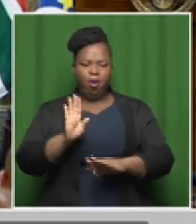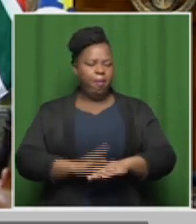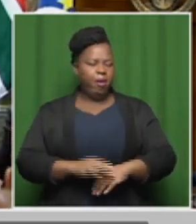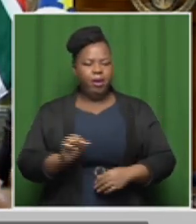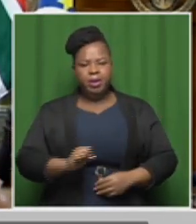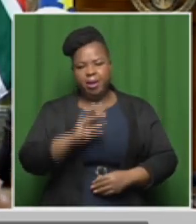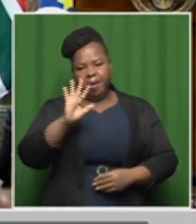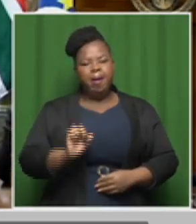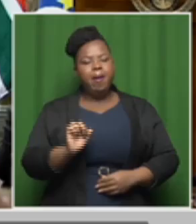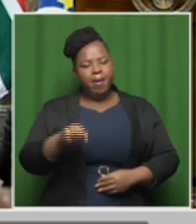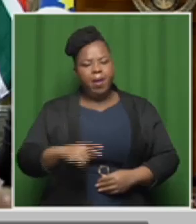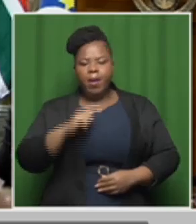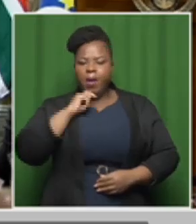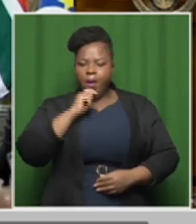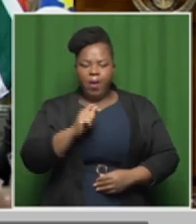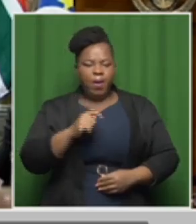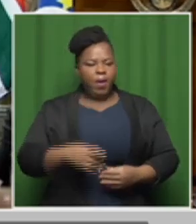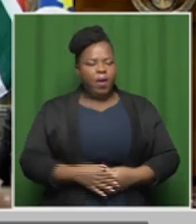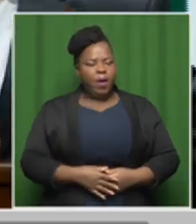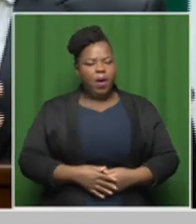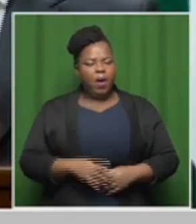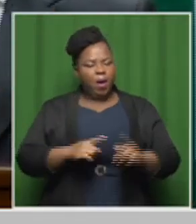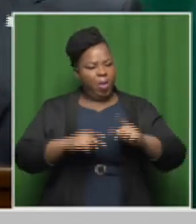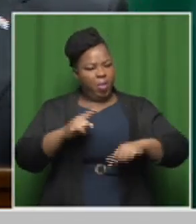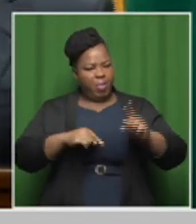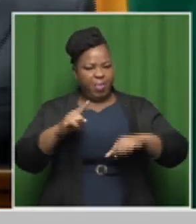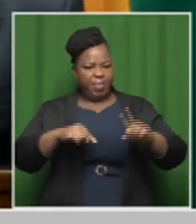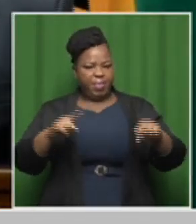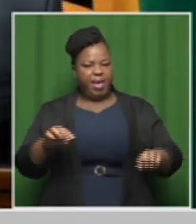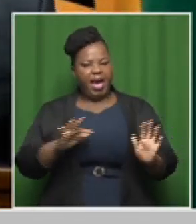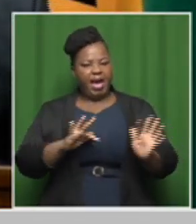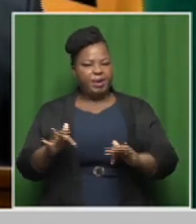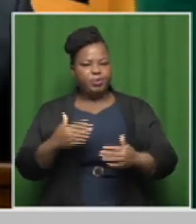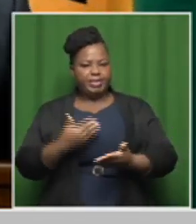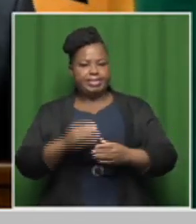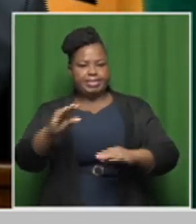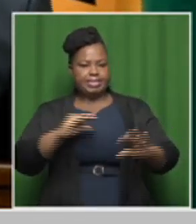South Africa will be looking to diversify its sources of